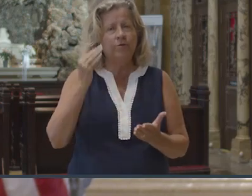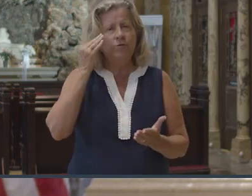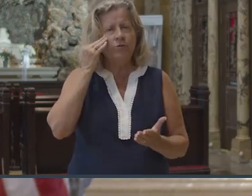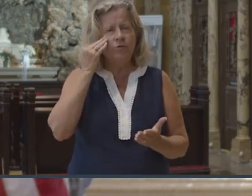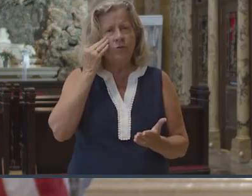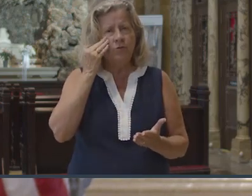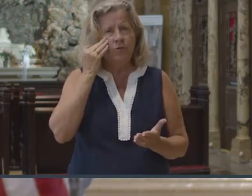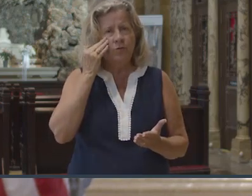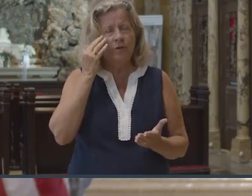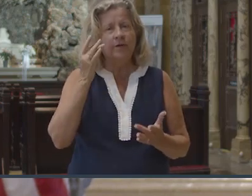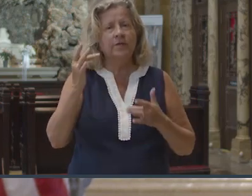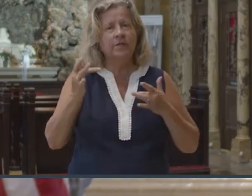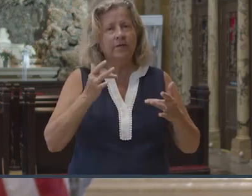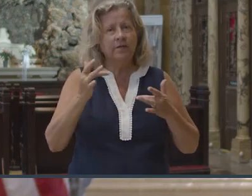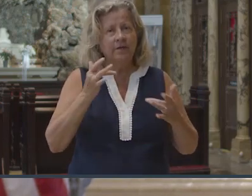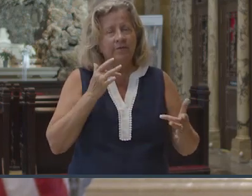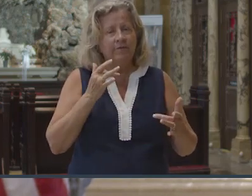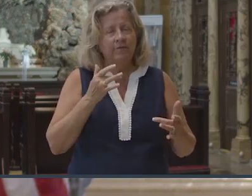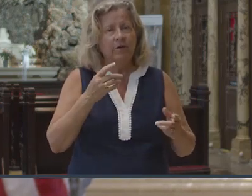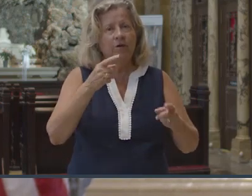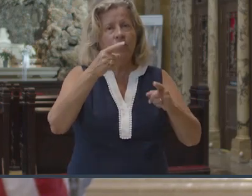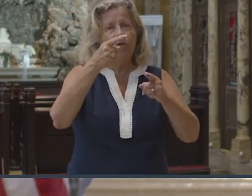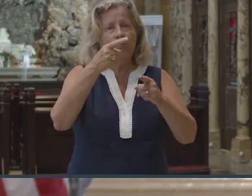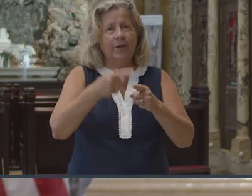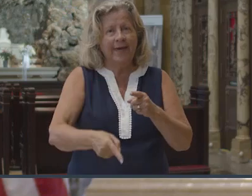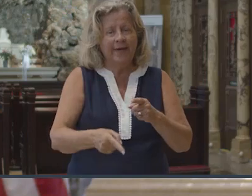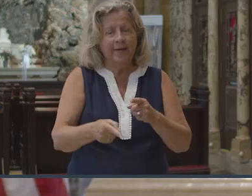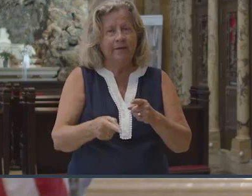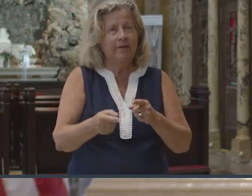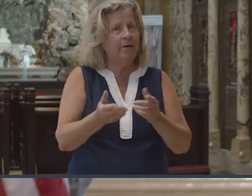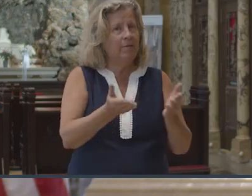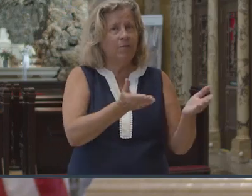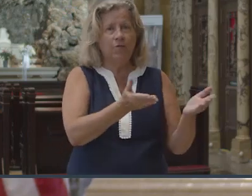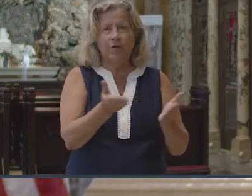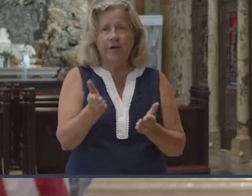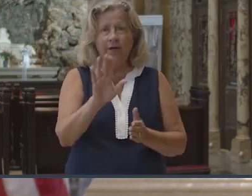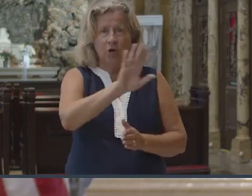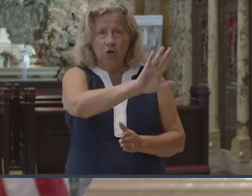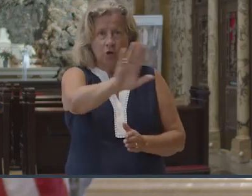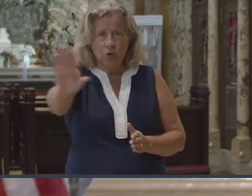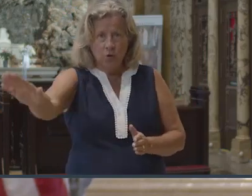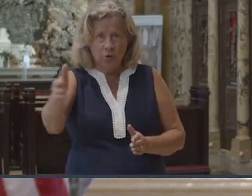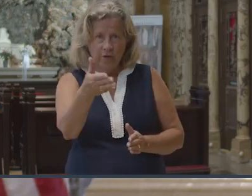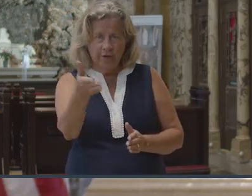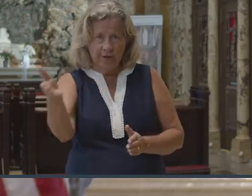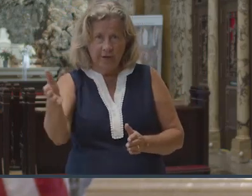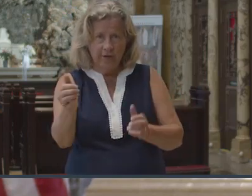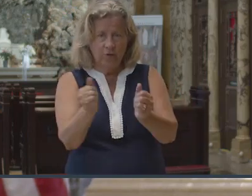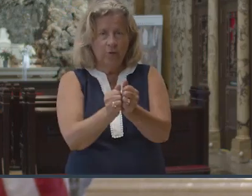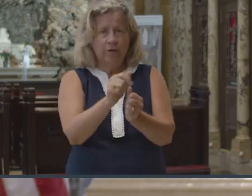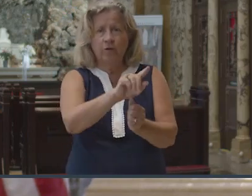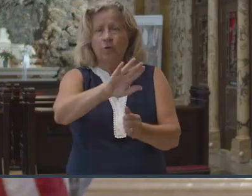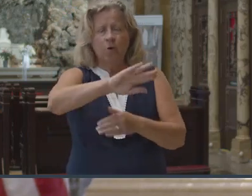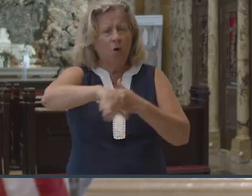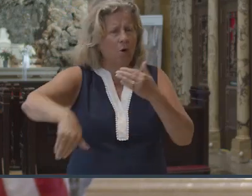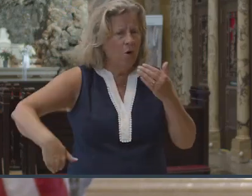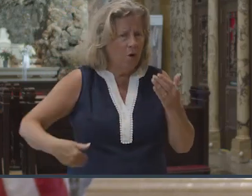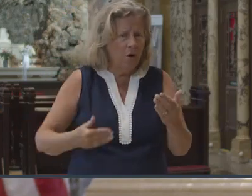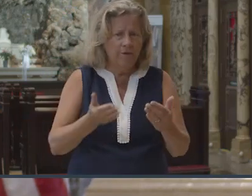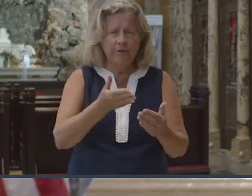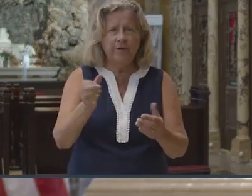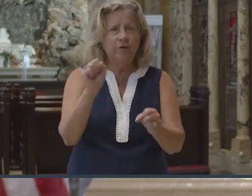simply, that you can't take it with you. All that we work so hard for in our